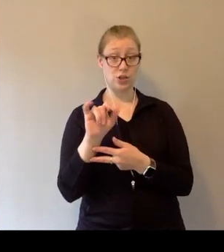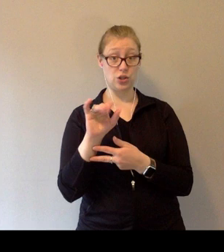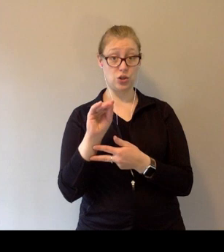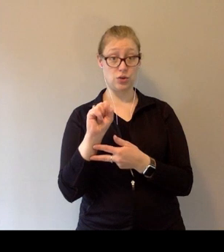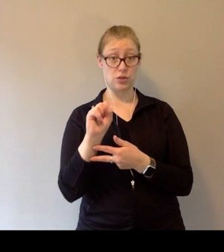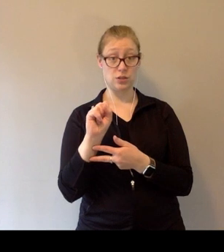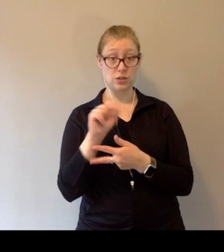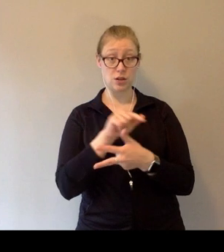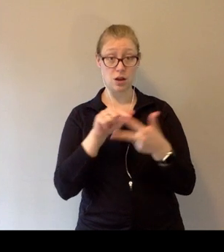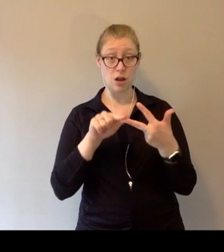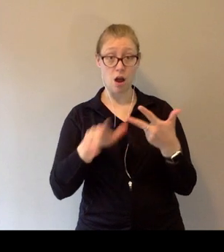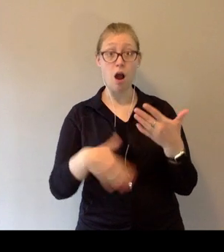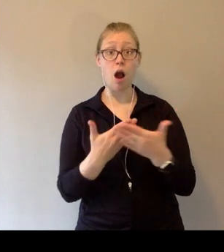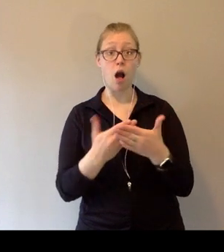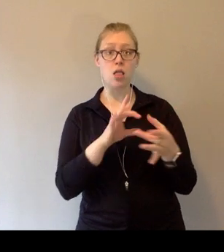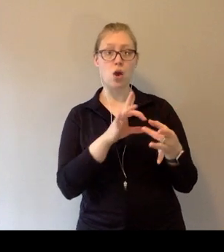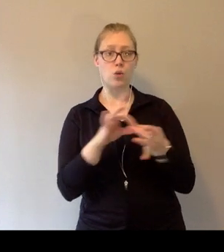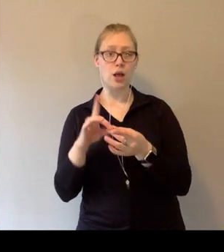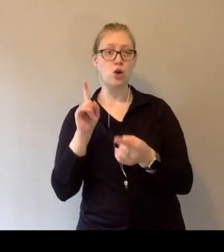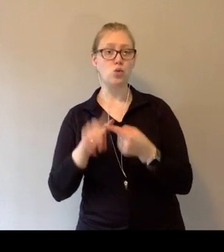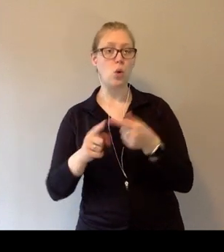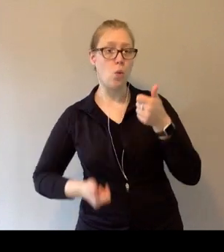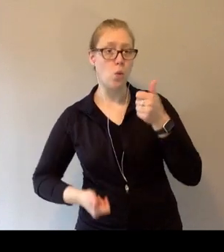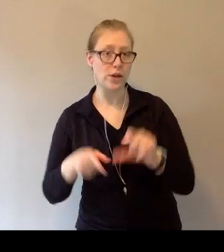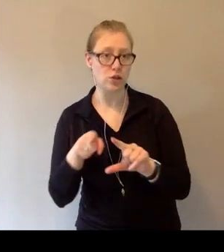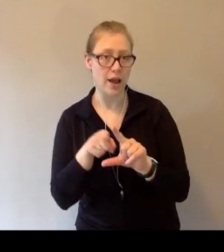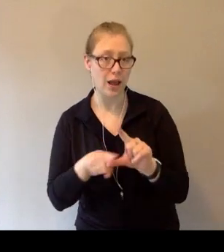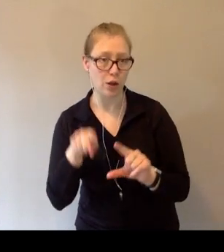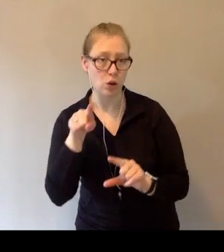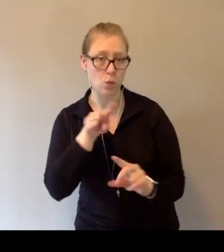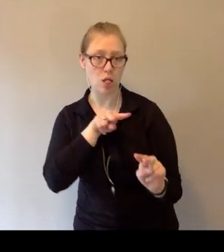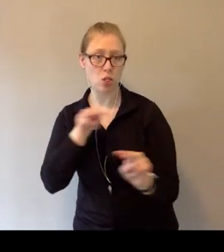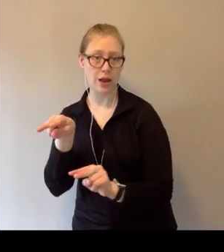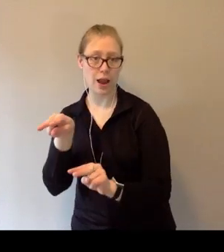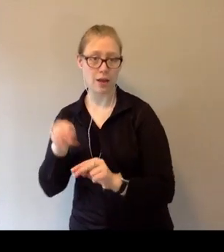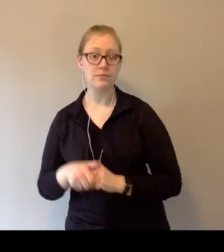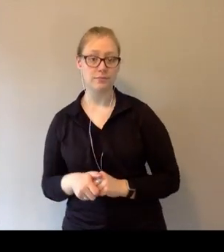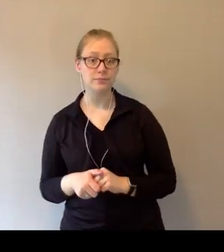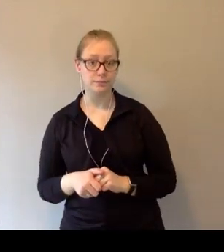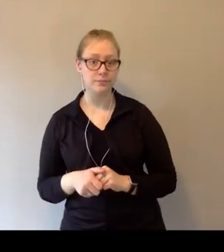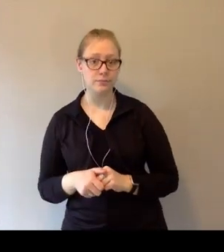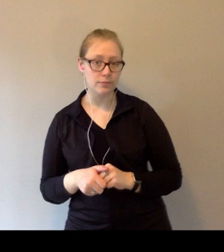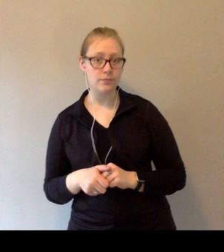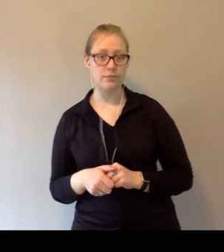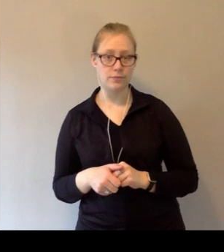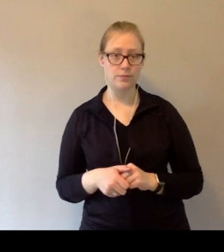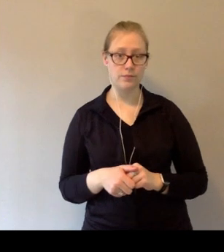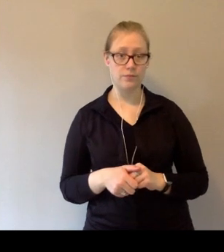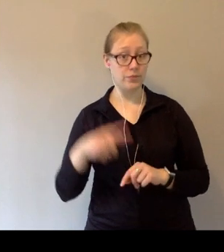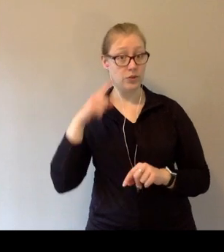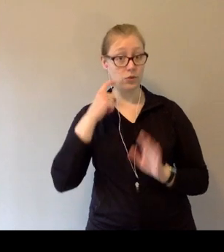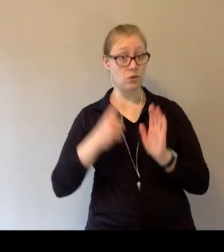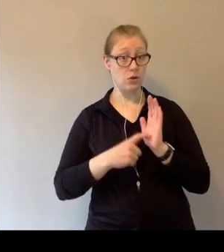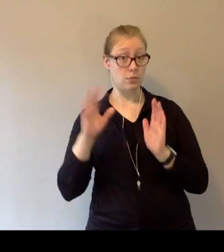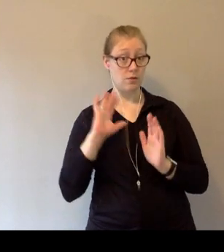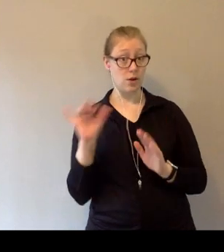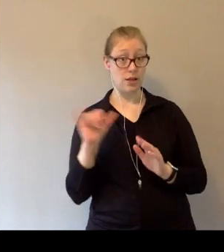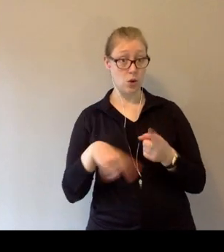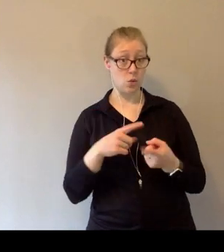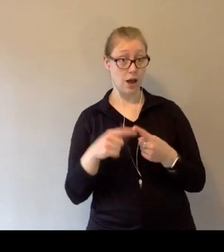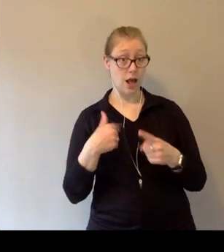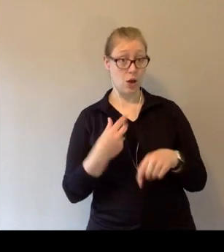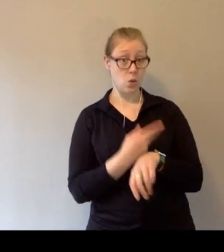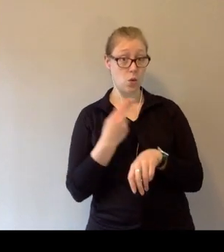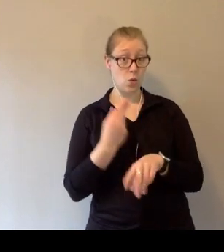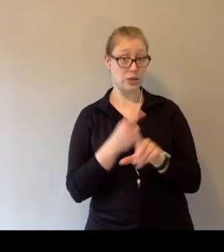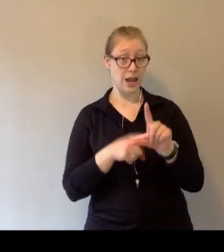to the angles you're looking at. And so you notice that when we were using these letters, like when I used angle E, for